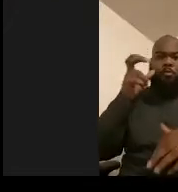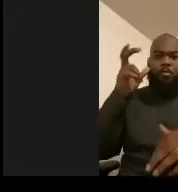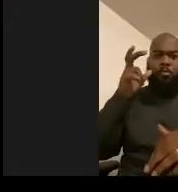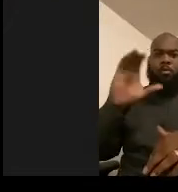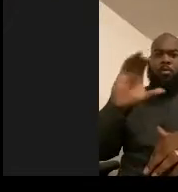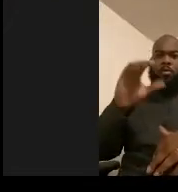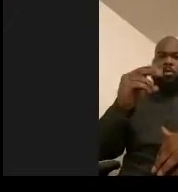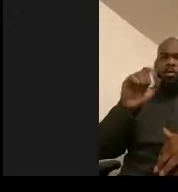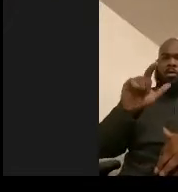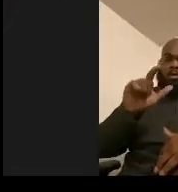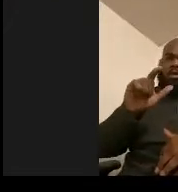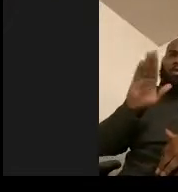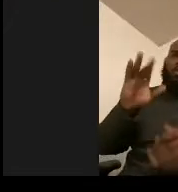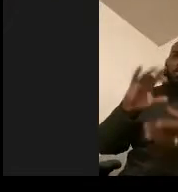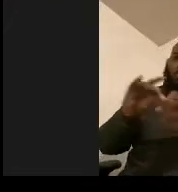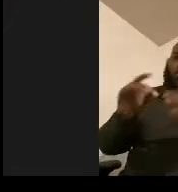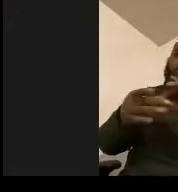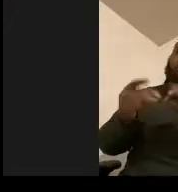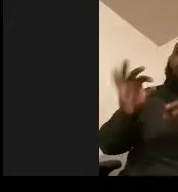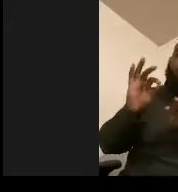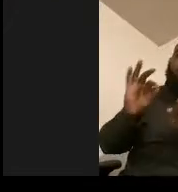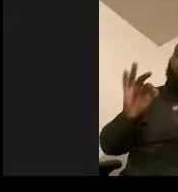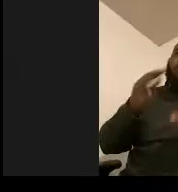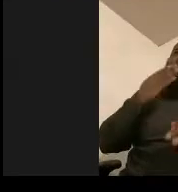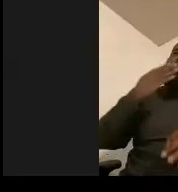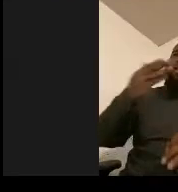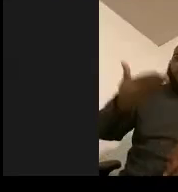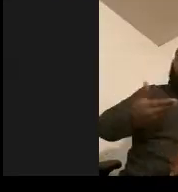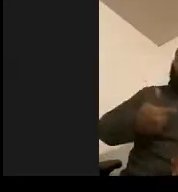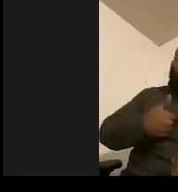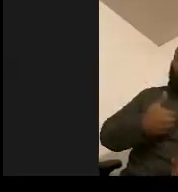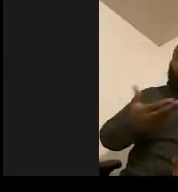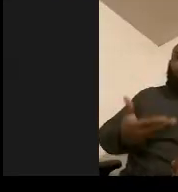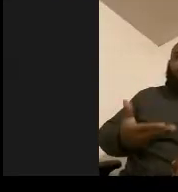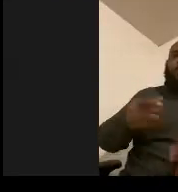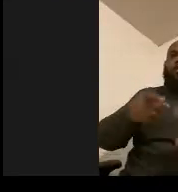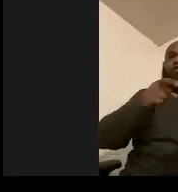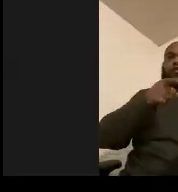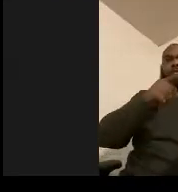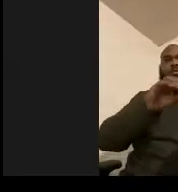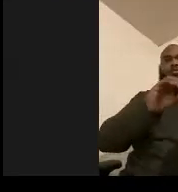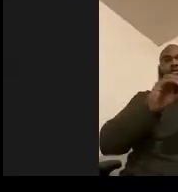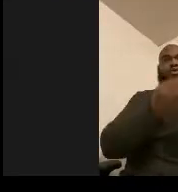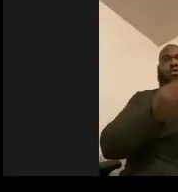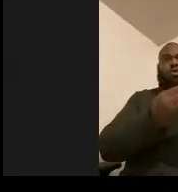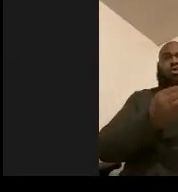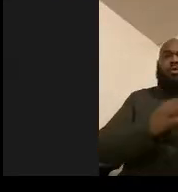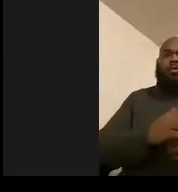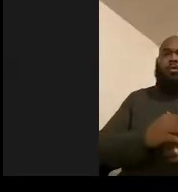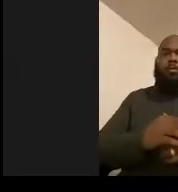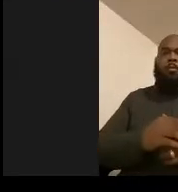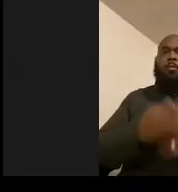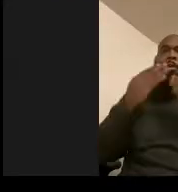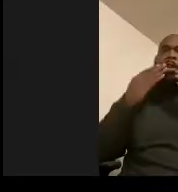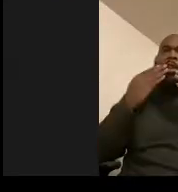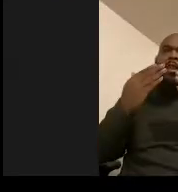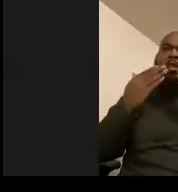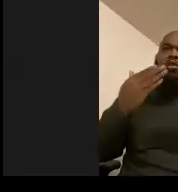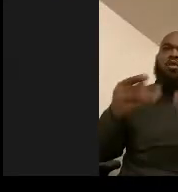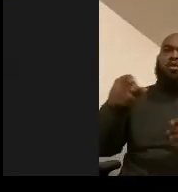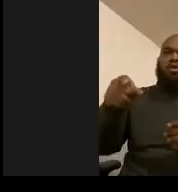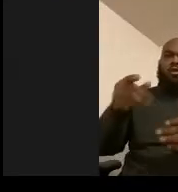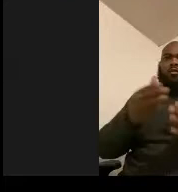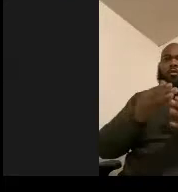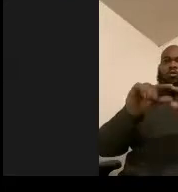Chanel, thanks for the invitation from the organizers, and thanks for putting this panel